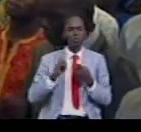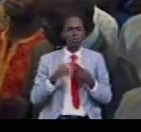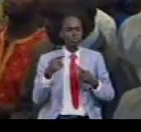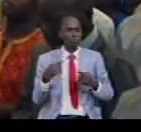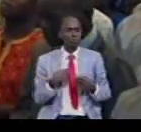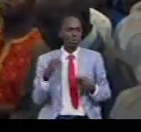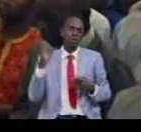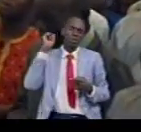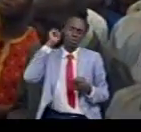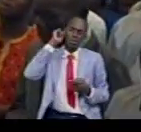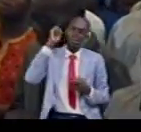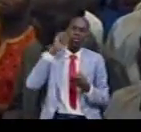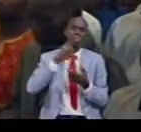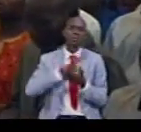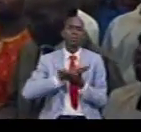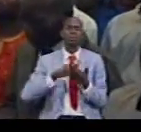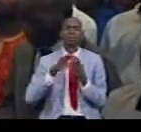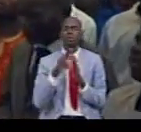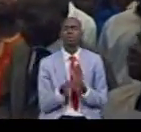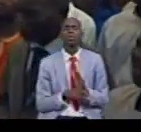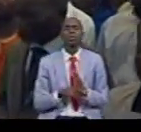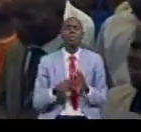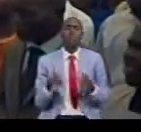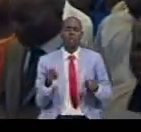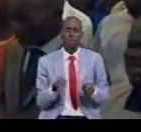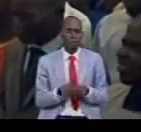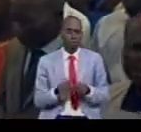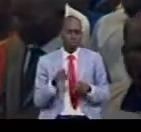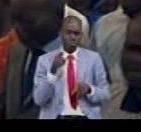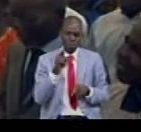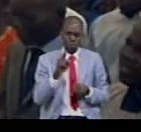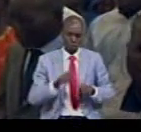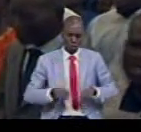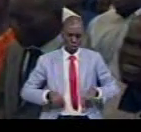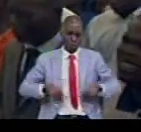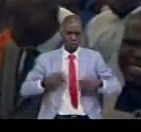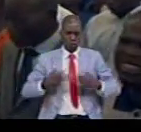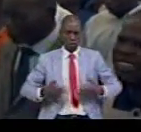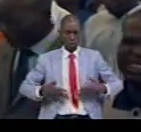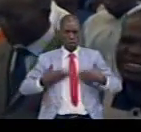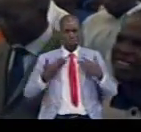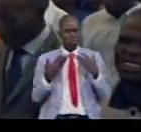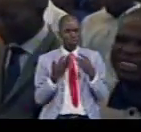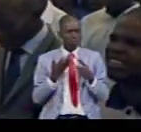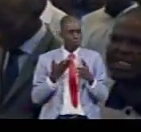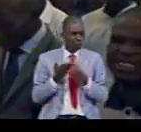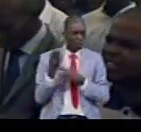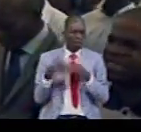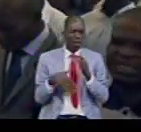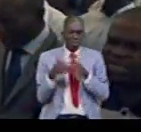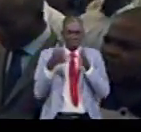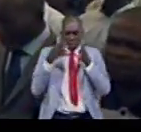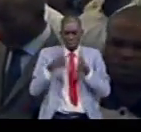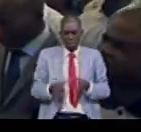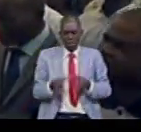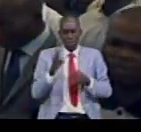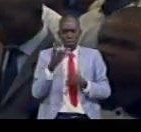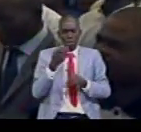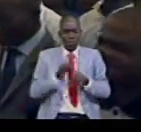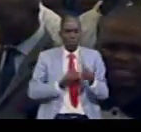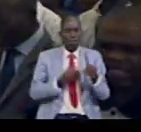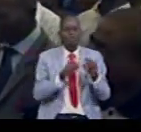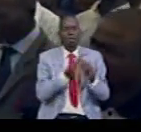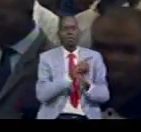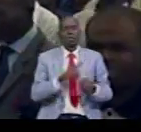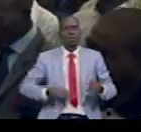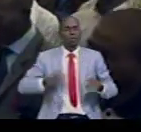as I live my life for the rest part or half of the year, life of victory over sin and over sickness, the Lord will give you grace. You will stand. You